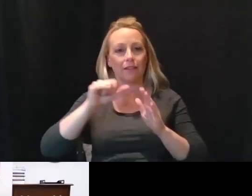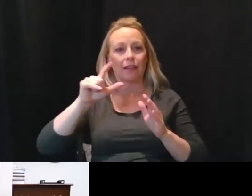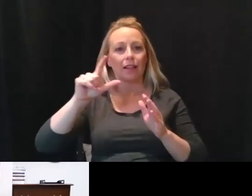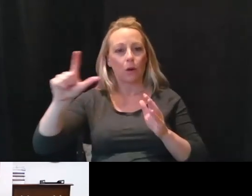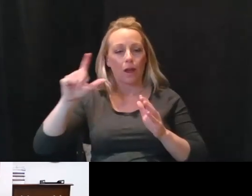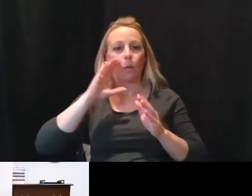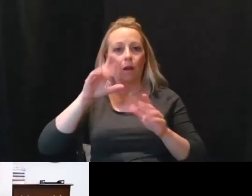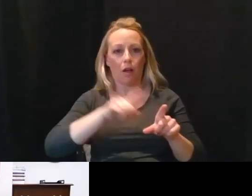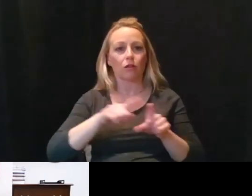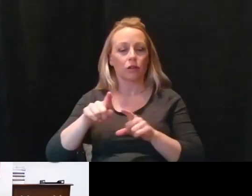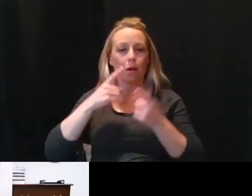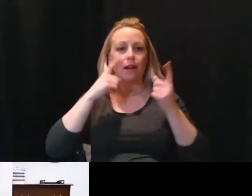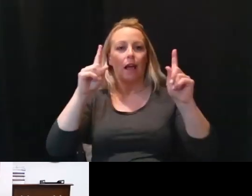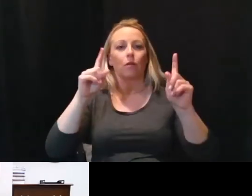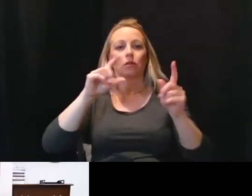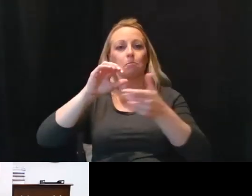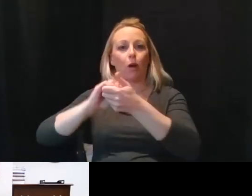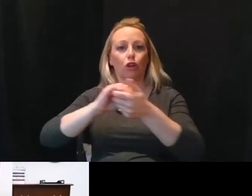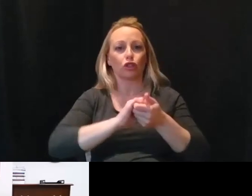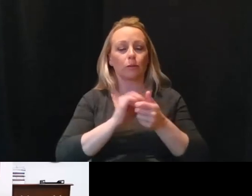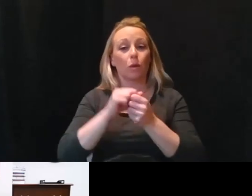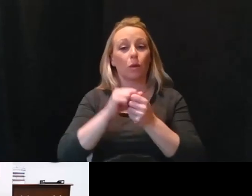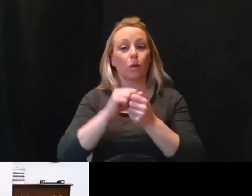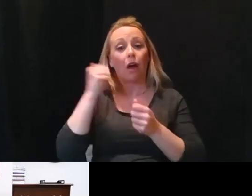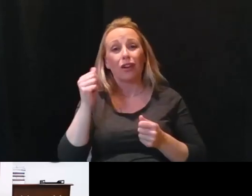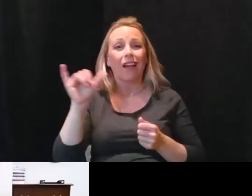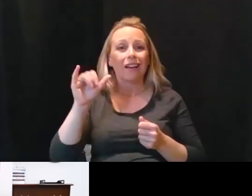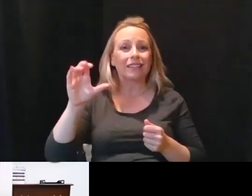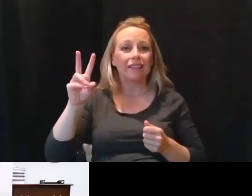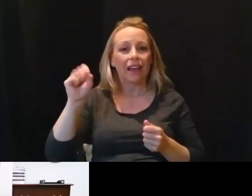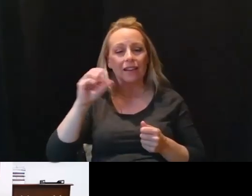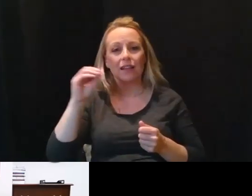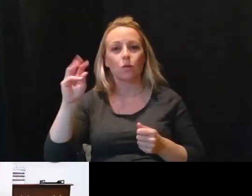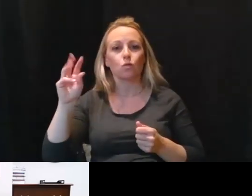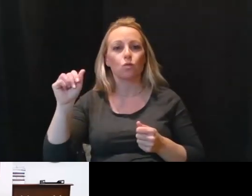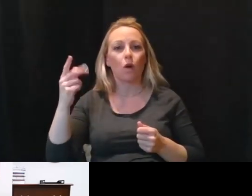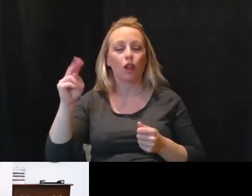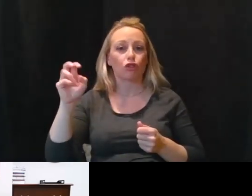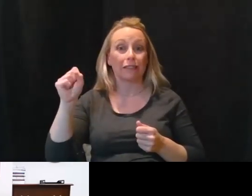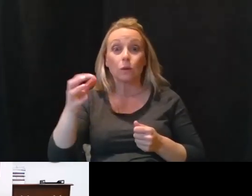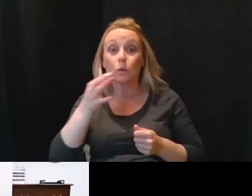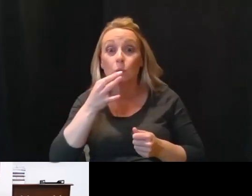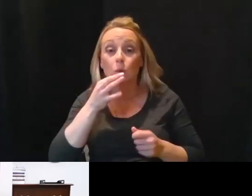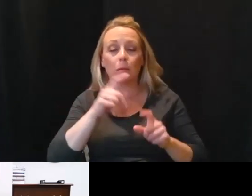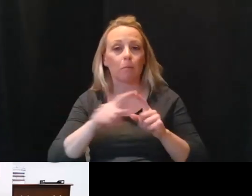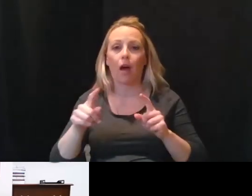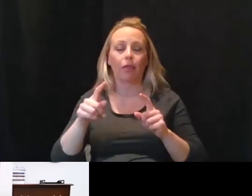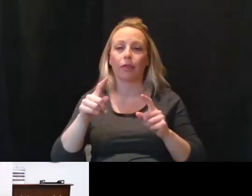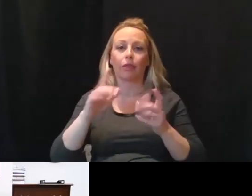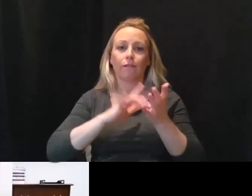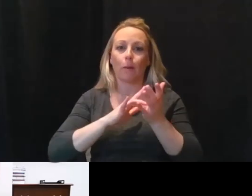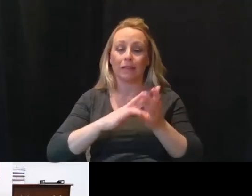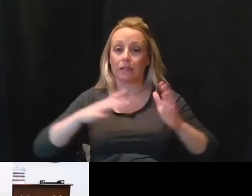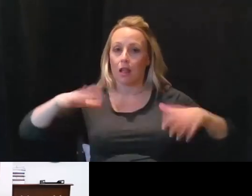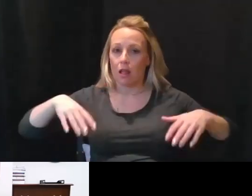partnerships with pharmacies, including CVS and Walgreens soon. However, neither of those pharmacy chains are able to take